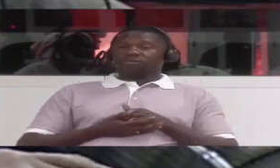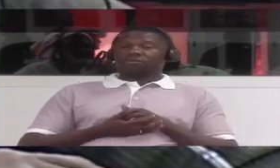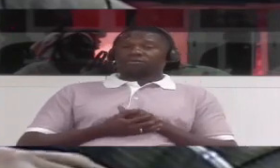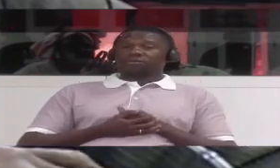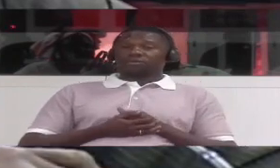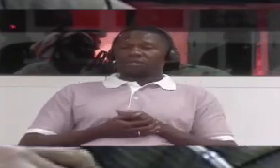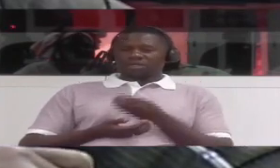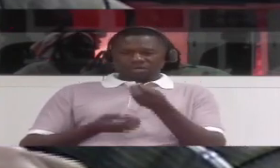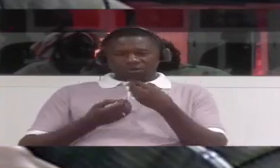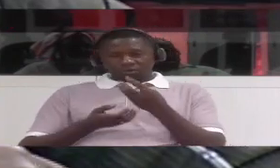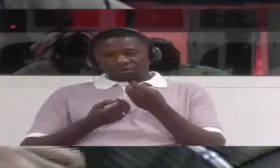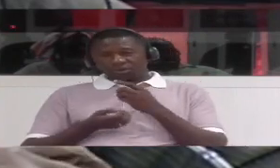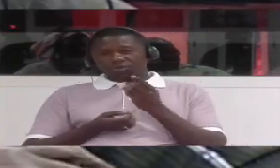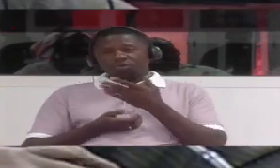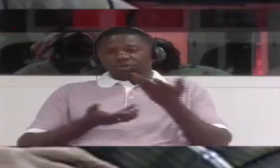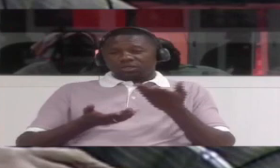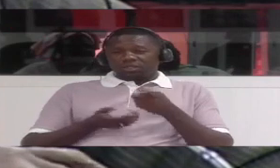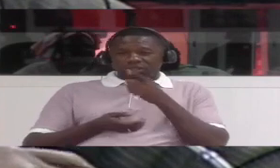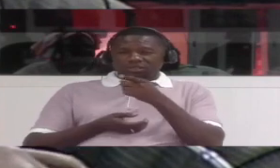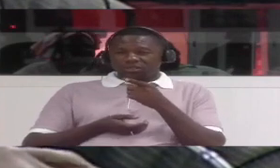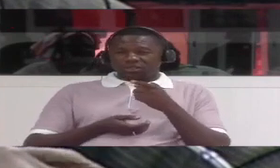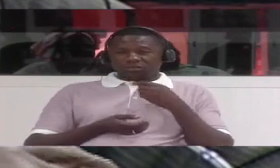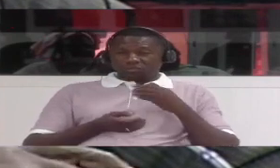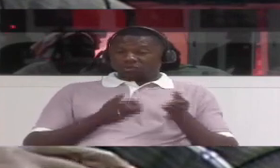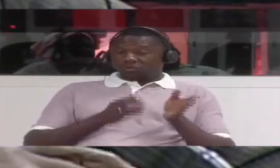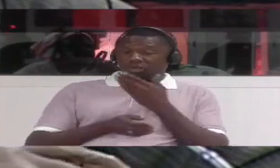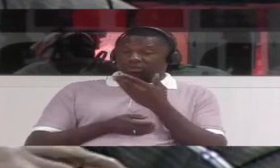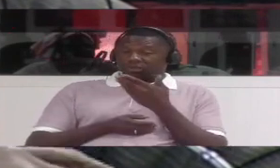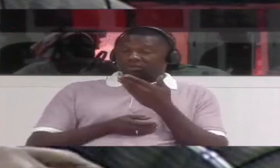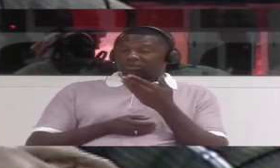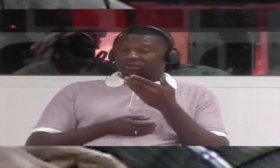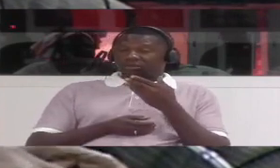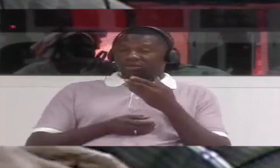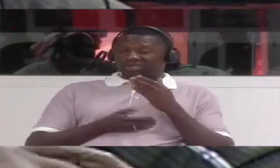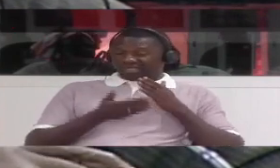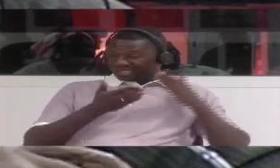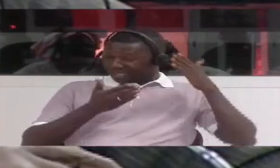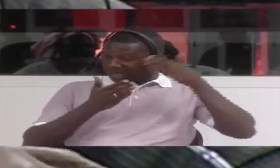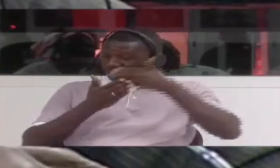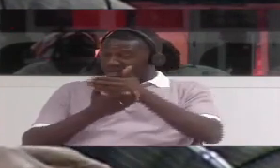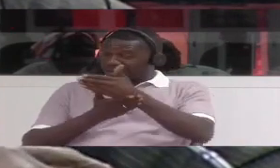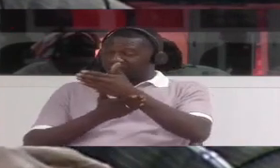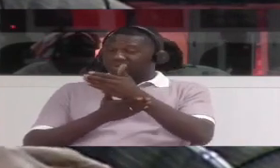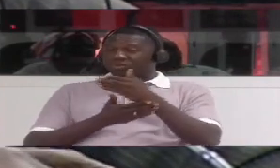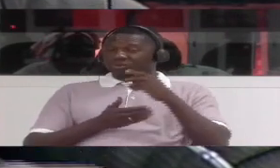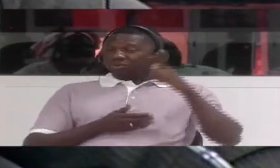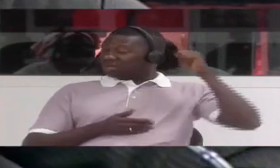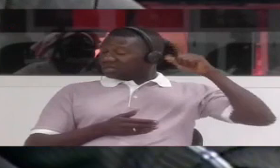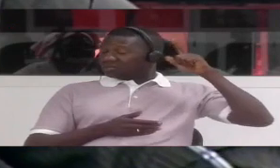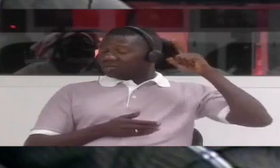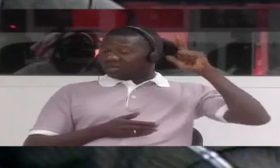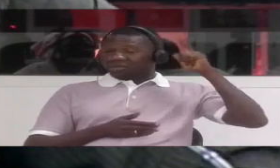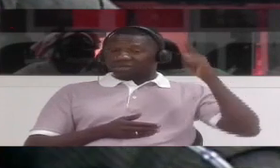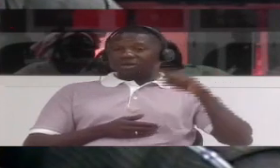Can you tell us whether he actually went directly to Liberia or did he go to another country?